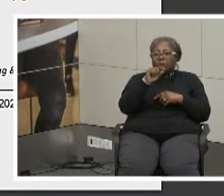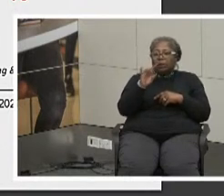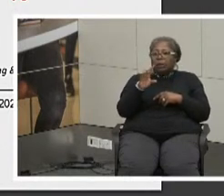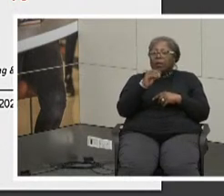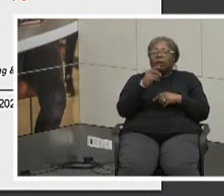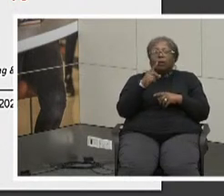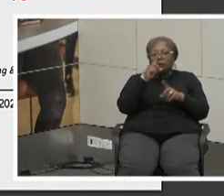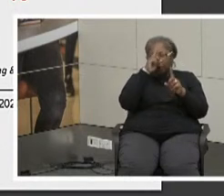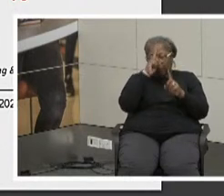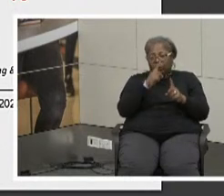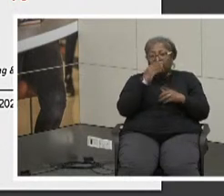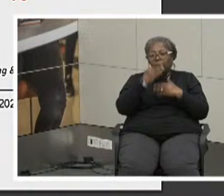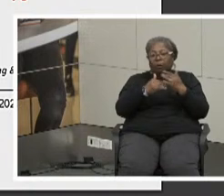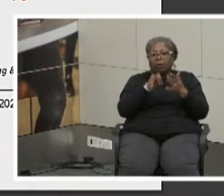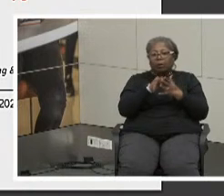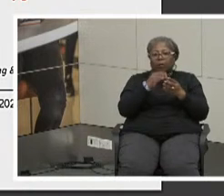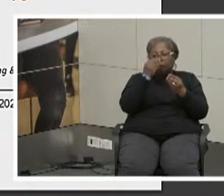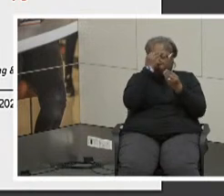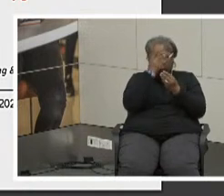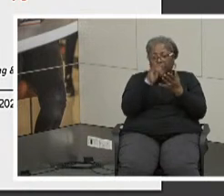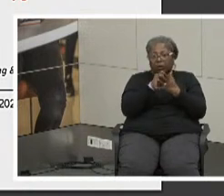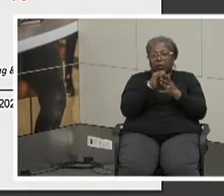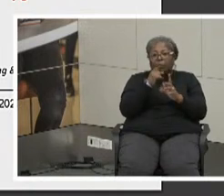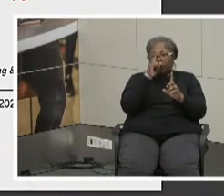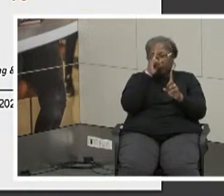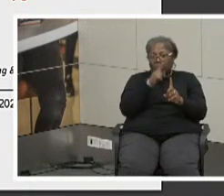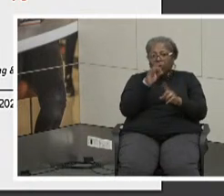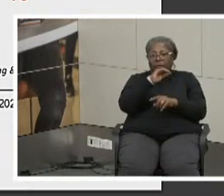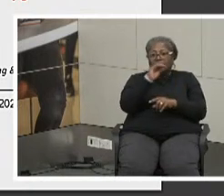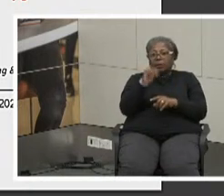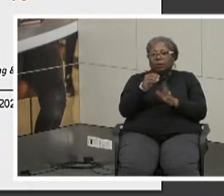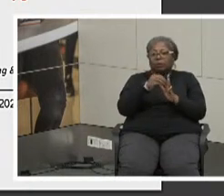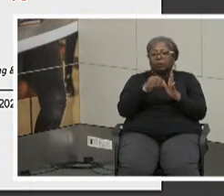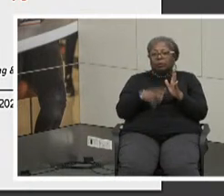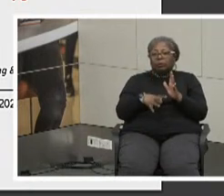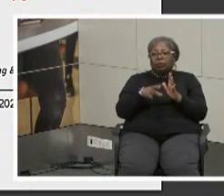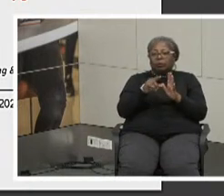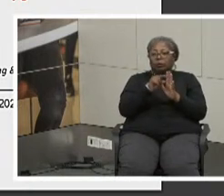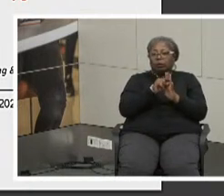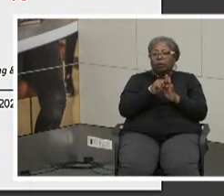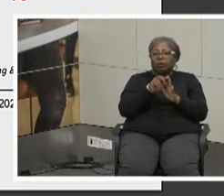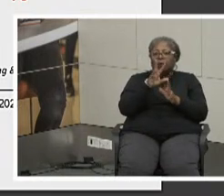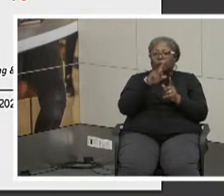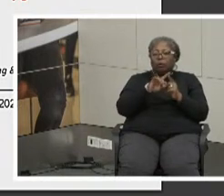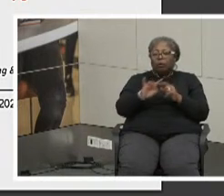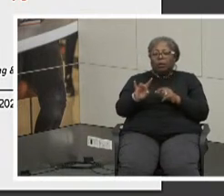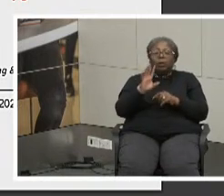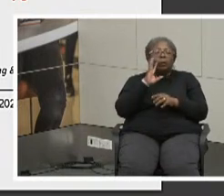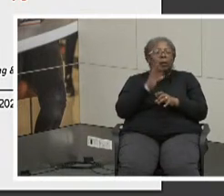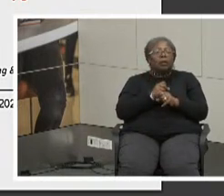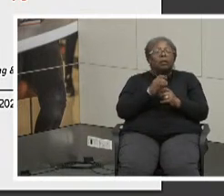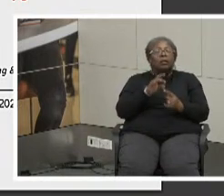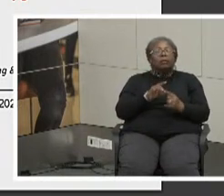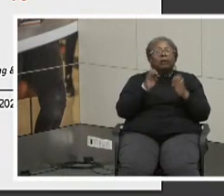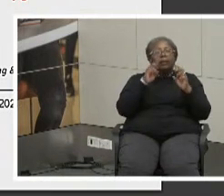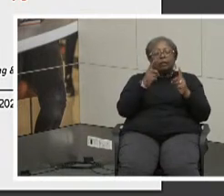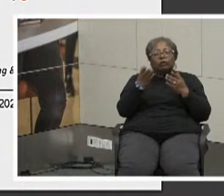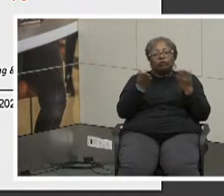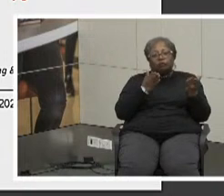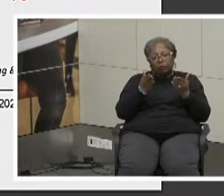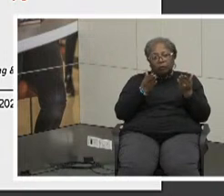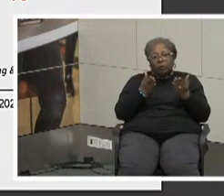progress measure that informs that goal is is the percentage of students in grades 3 through eight who receive special education